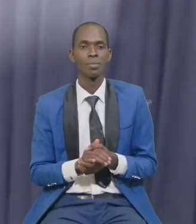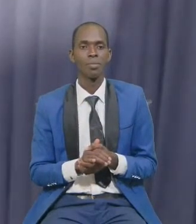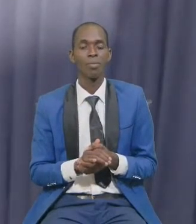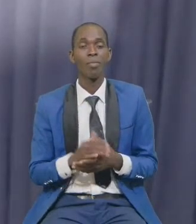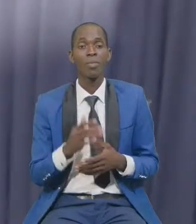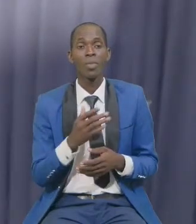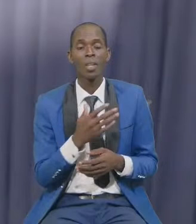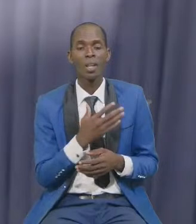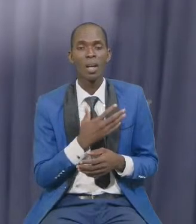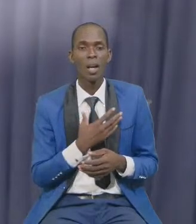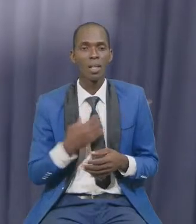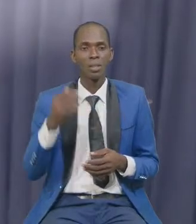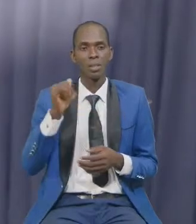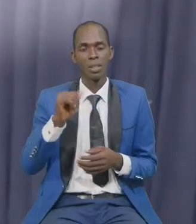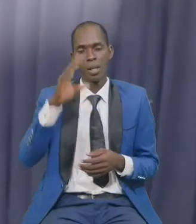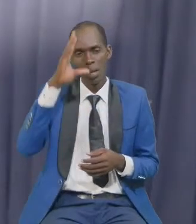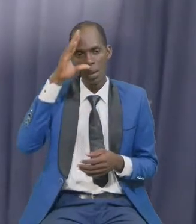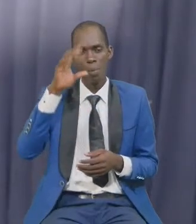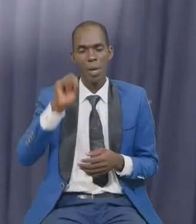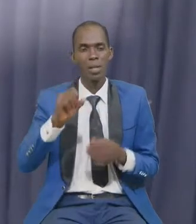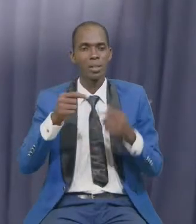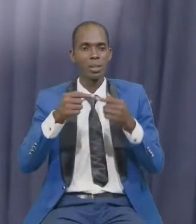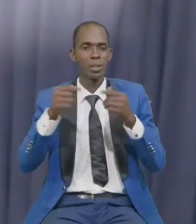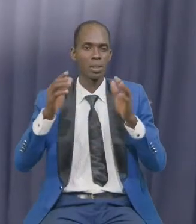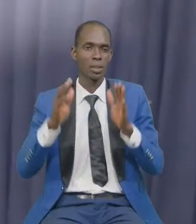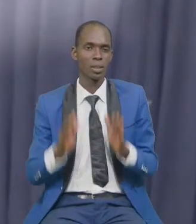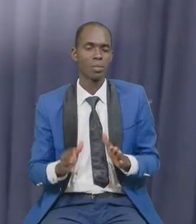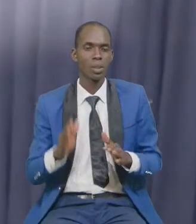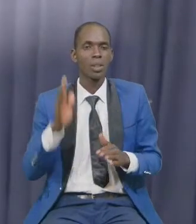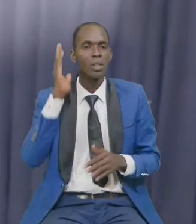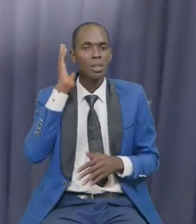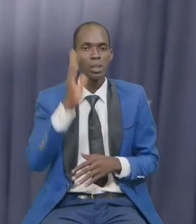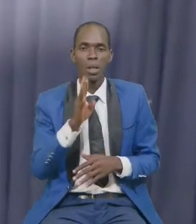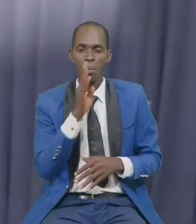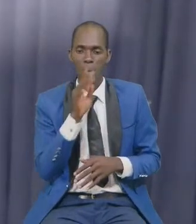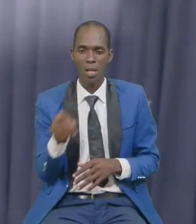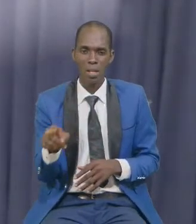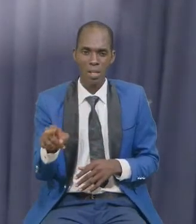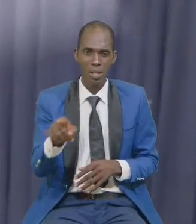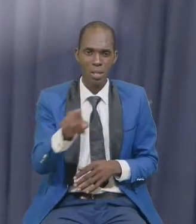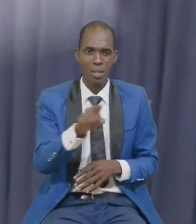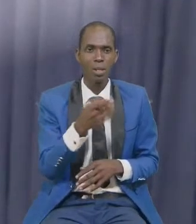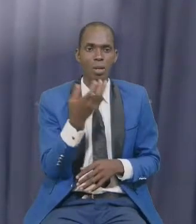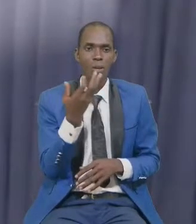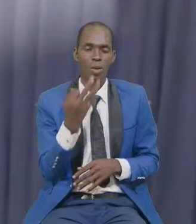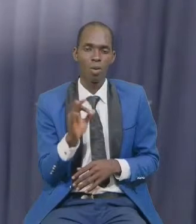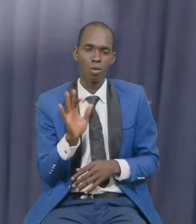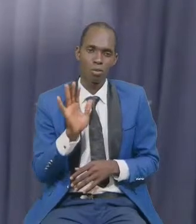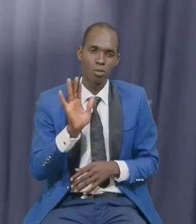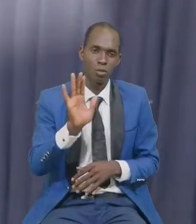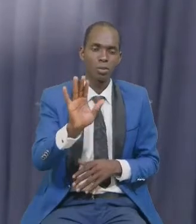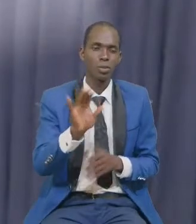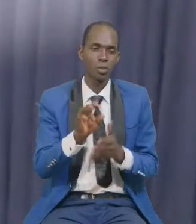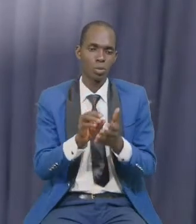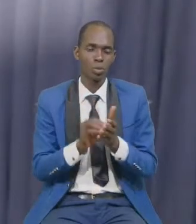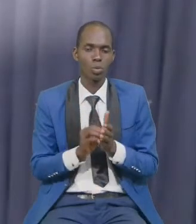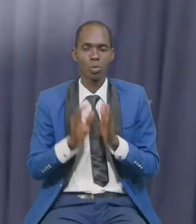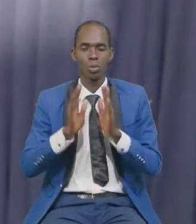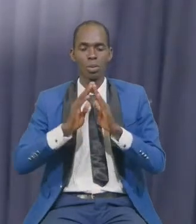And a man's foes shall be they of his own